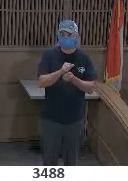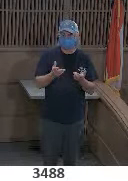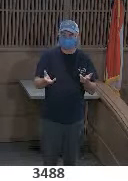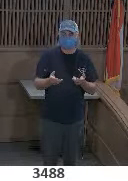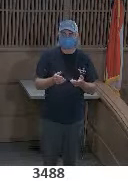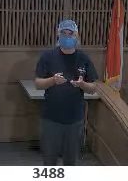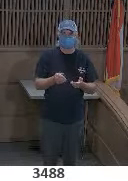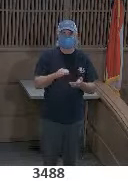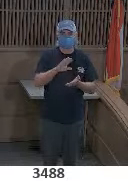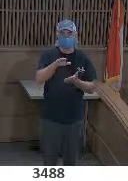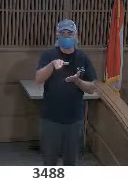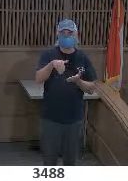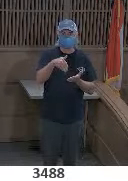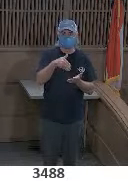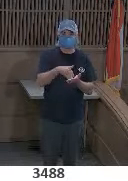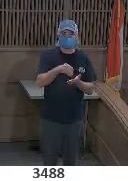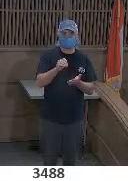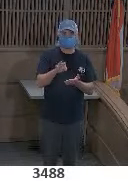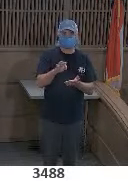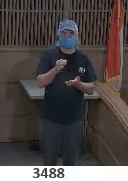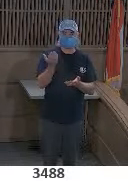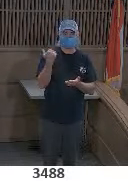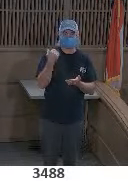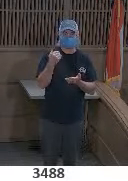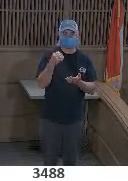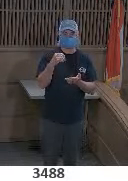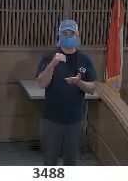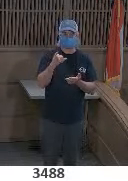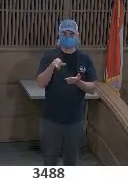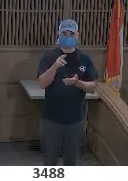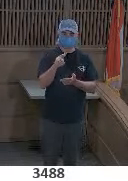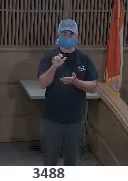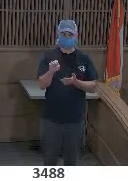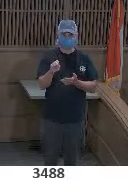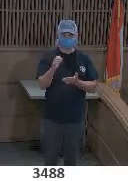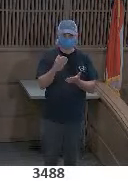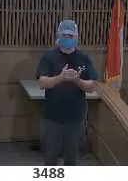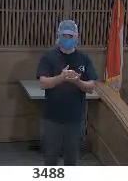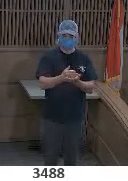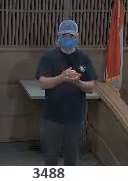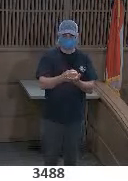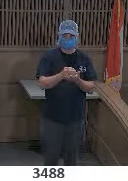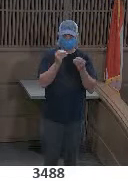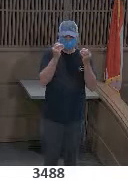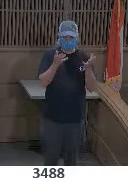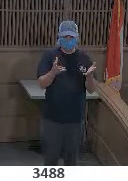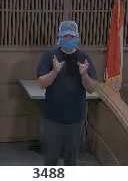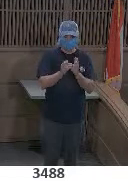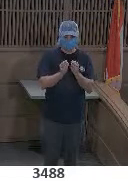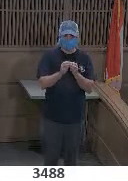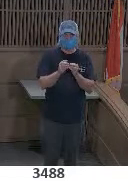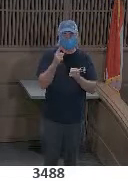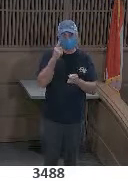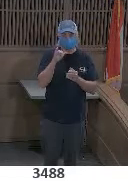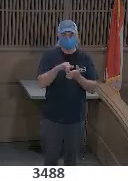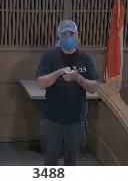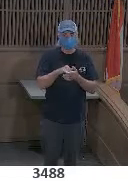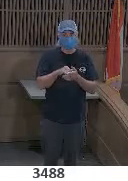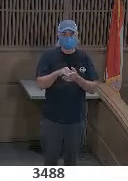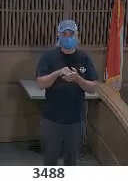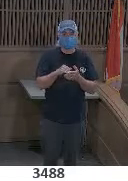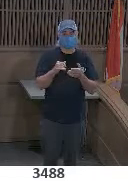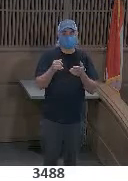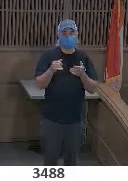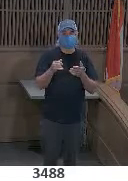last June, when we suspended these task force press conferences, we thought that this thing